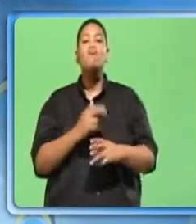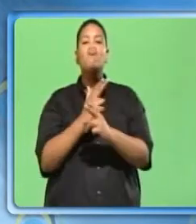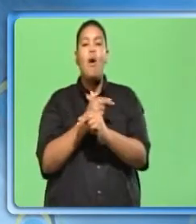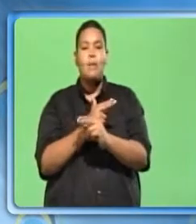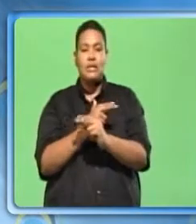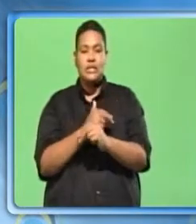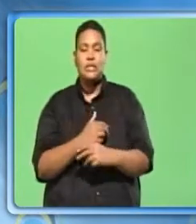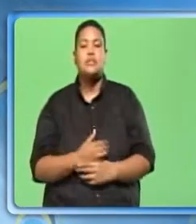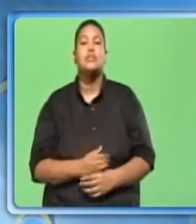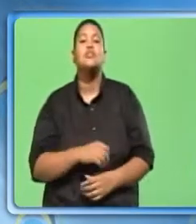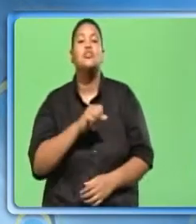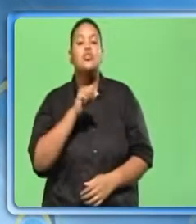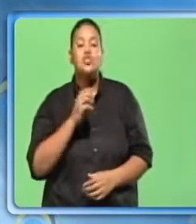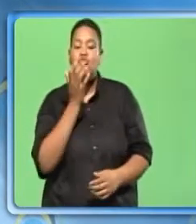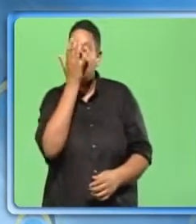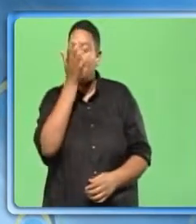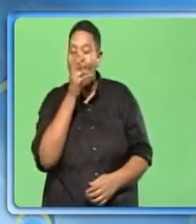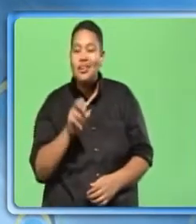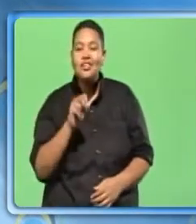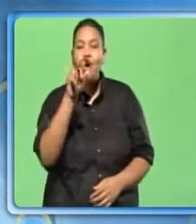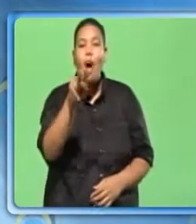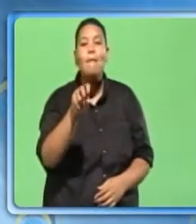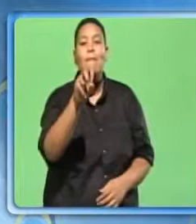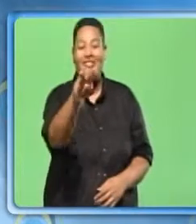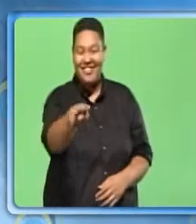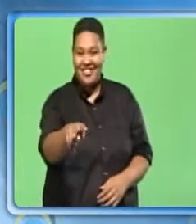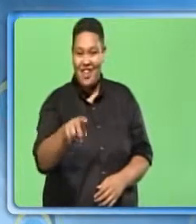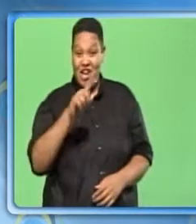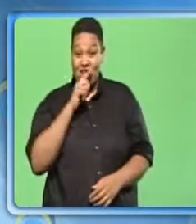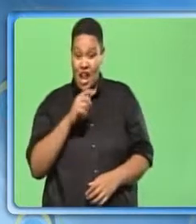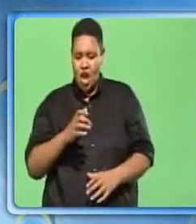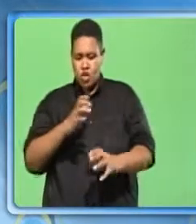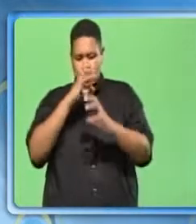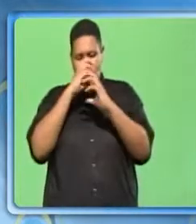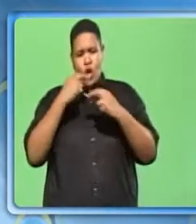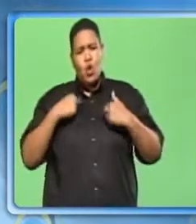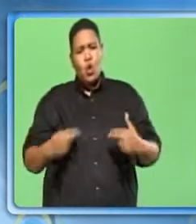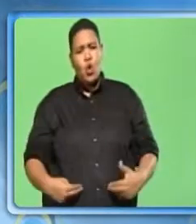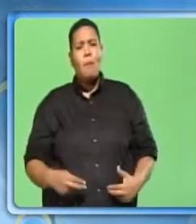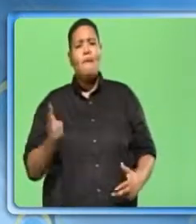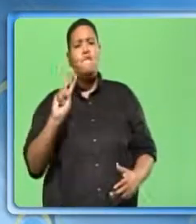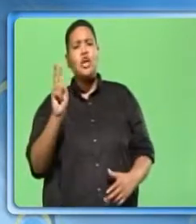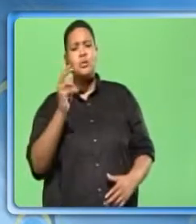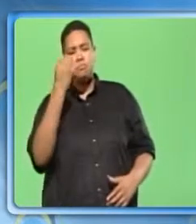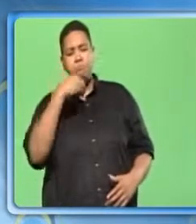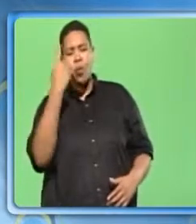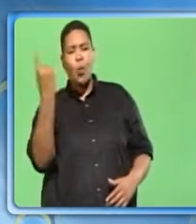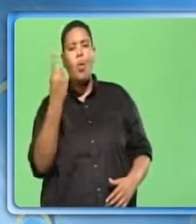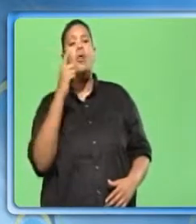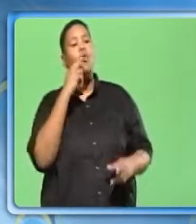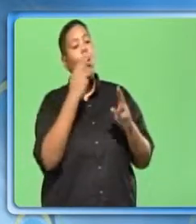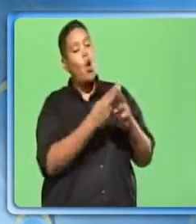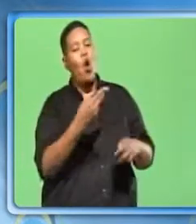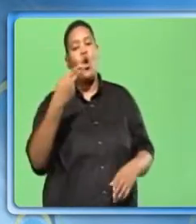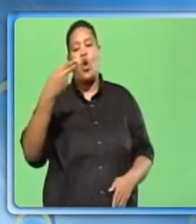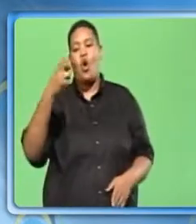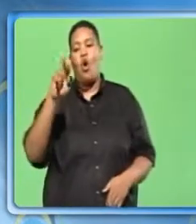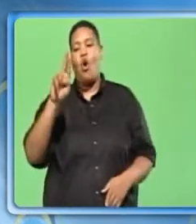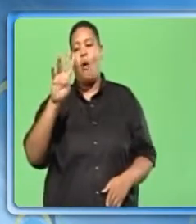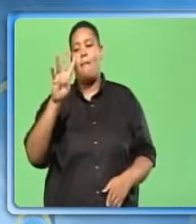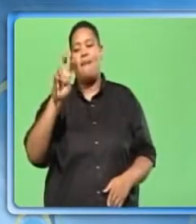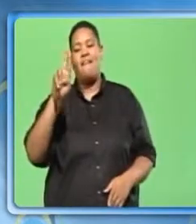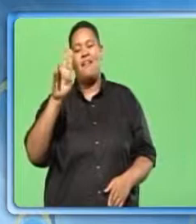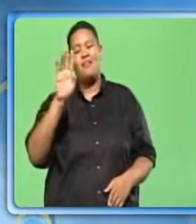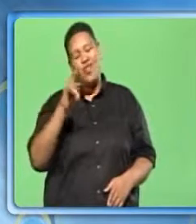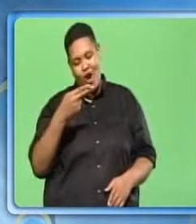rabbits, grasshoppers. A strict human vegetarian would be considered a herbivore.